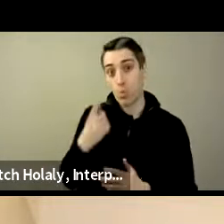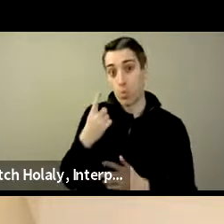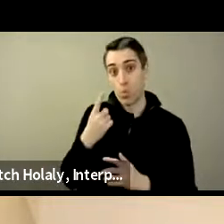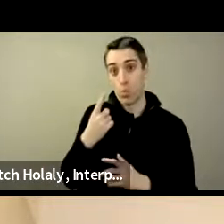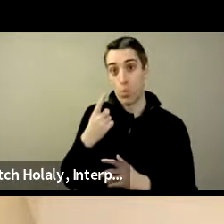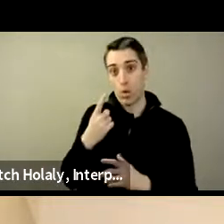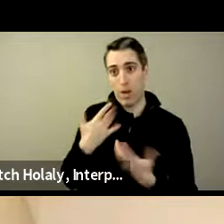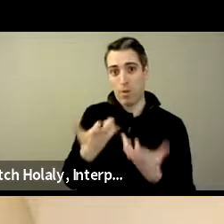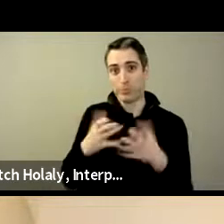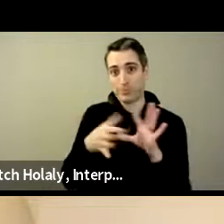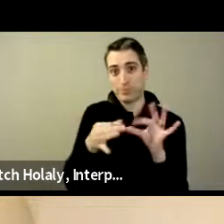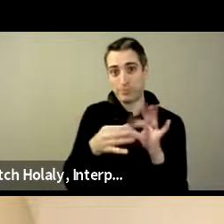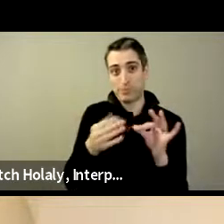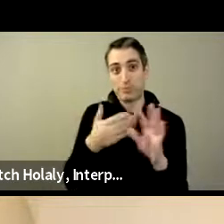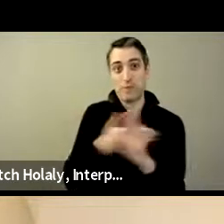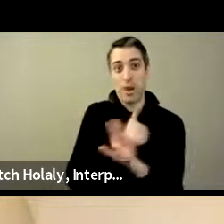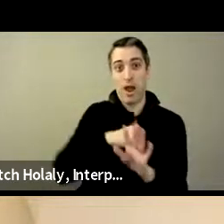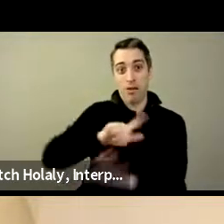pass